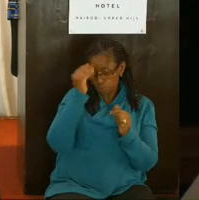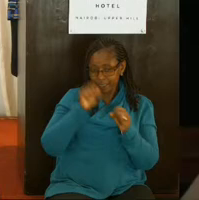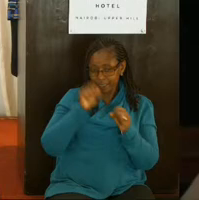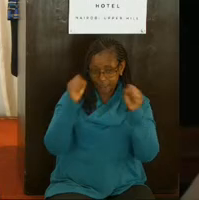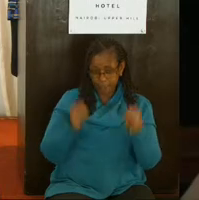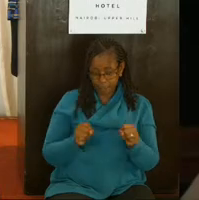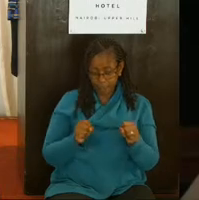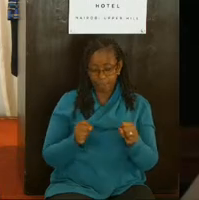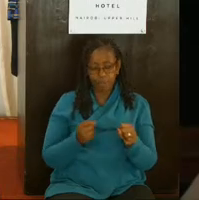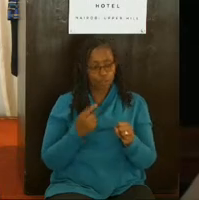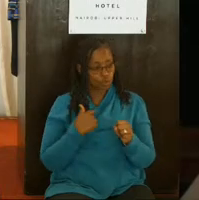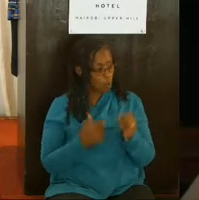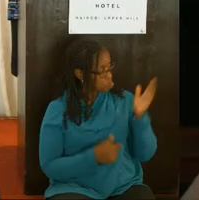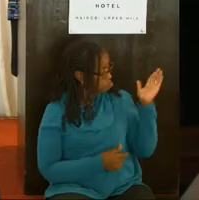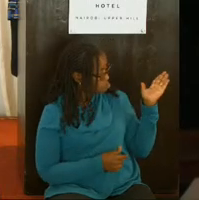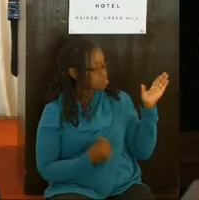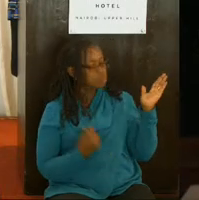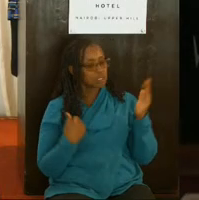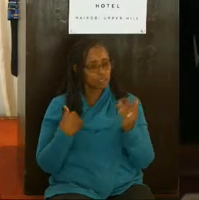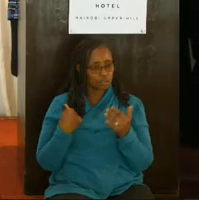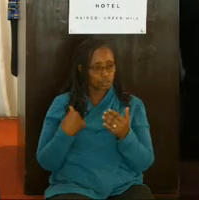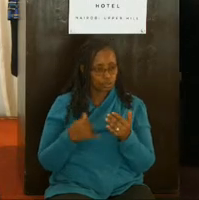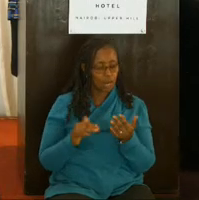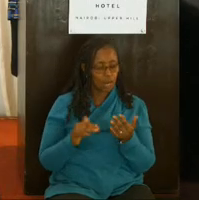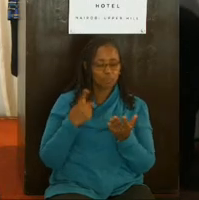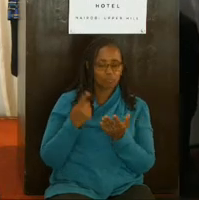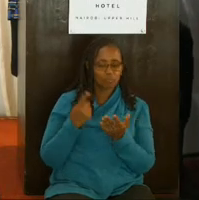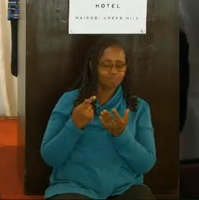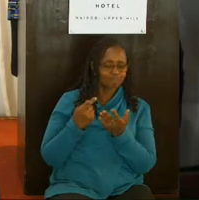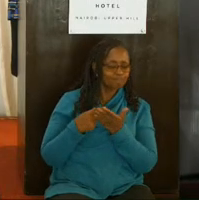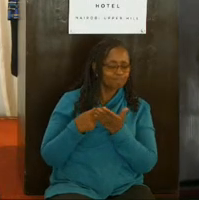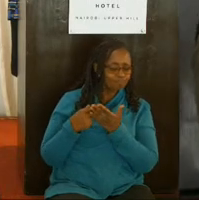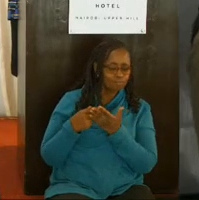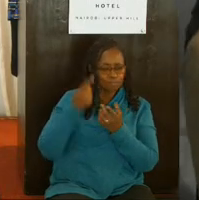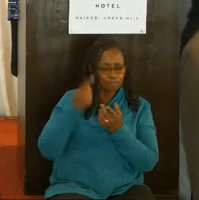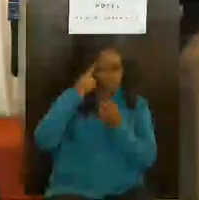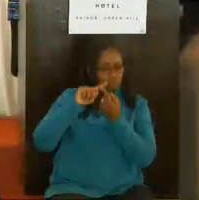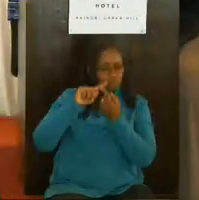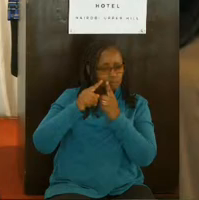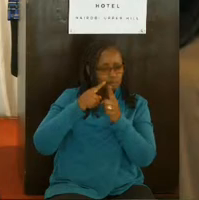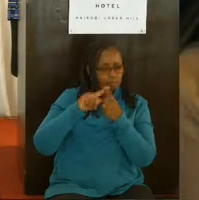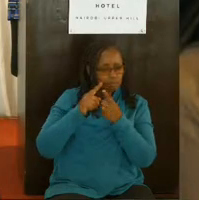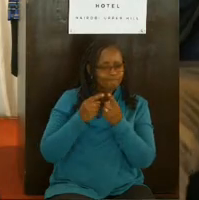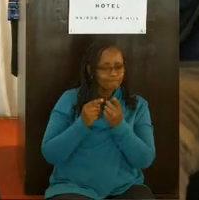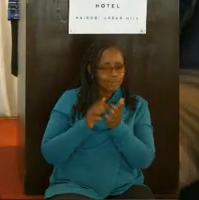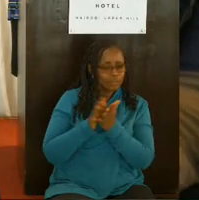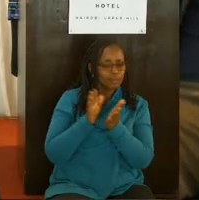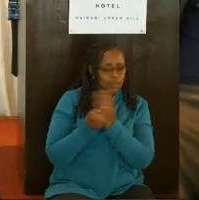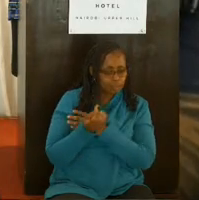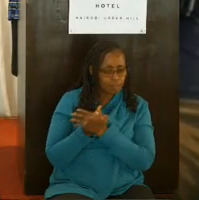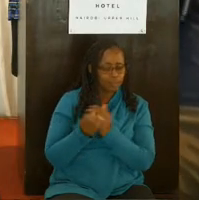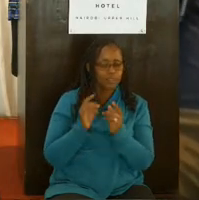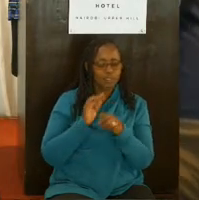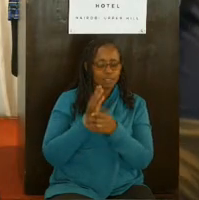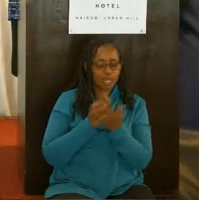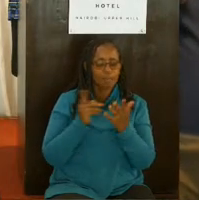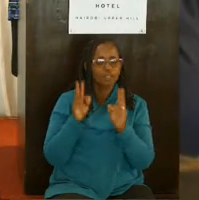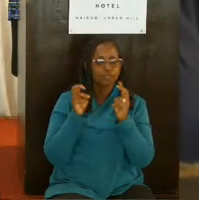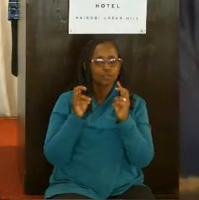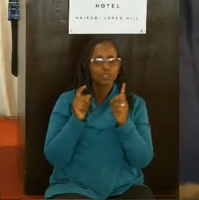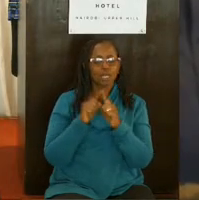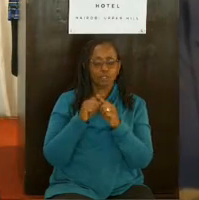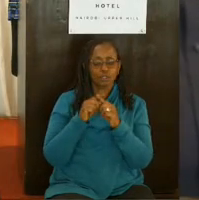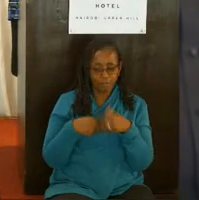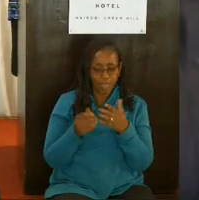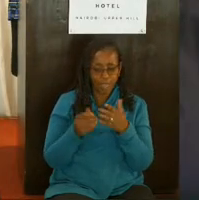Joshua I want you to just reflect on some of these issues as you give us further guidance on how